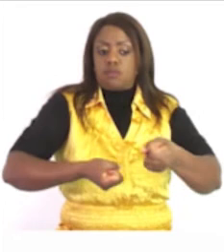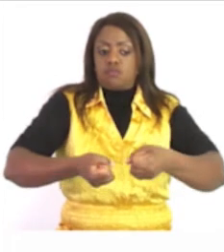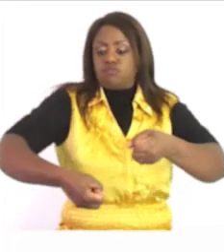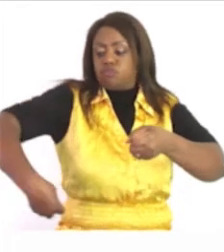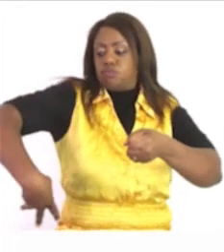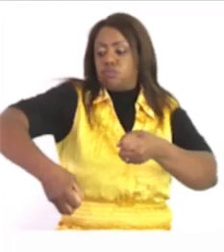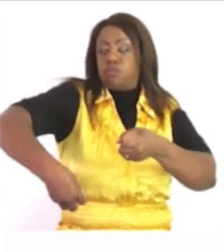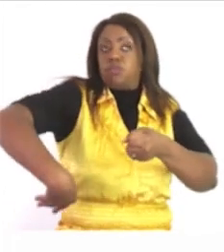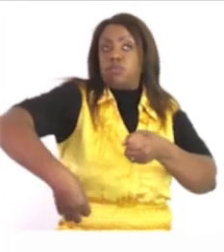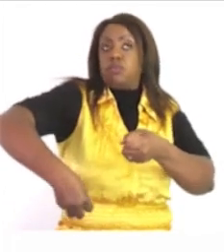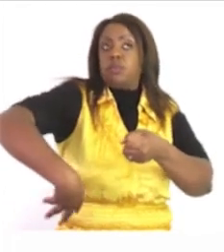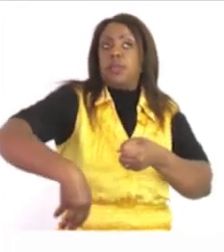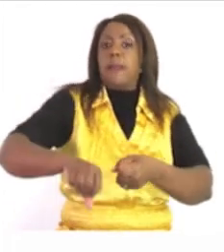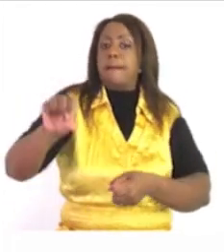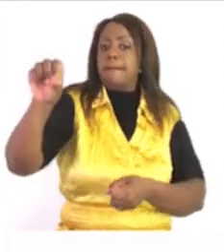Take your medication.